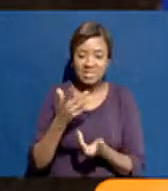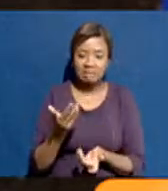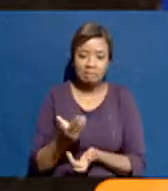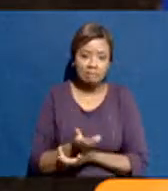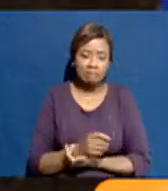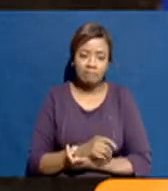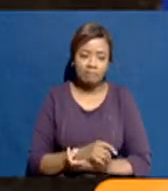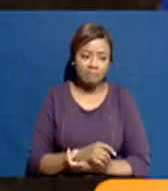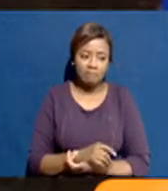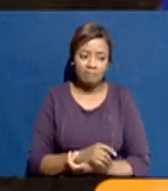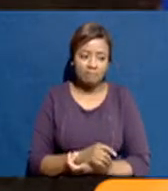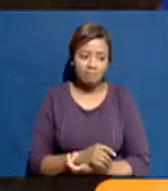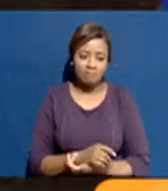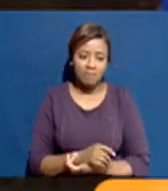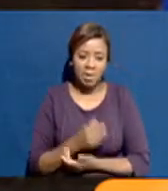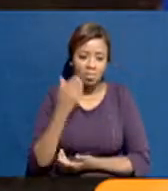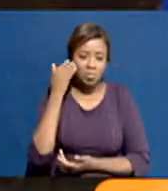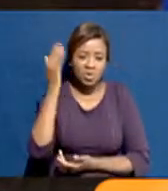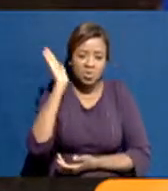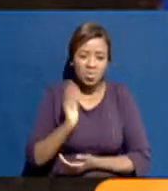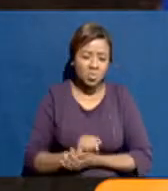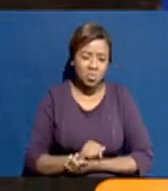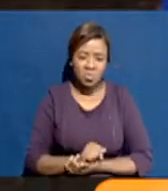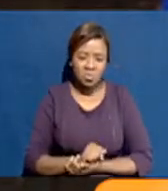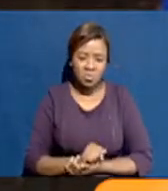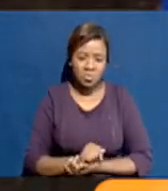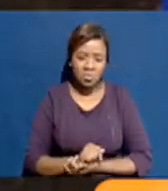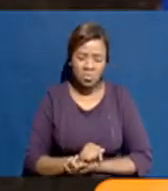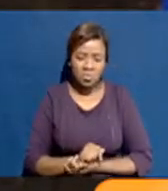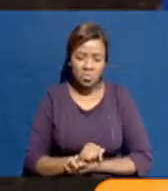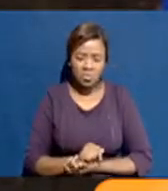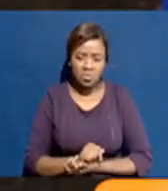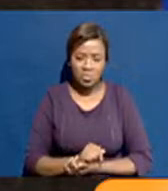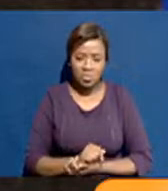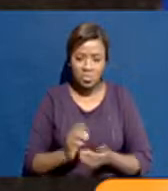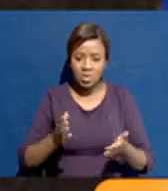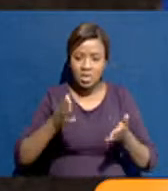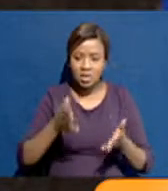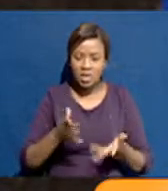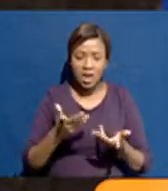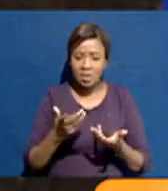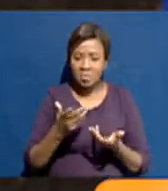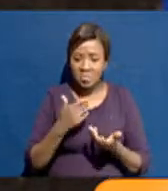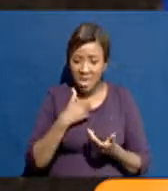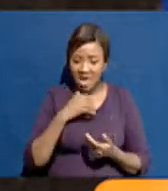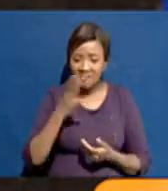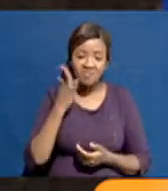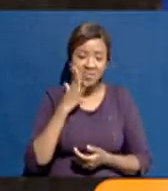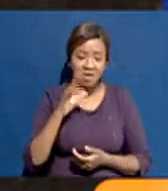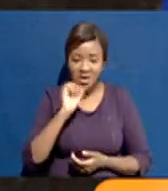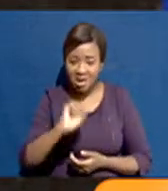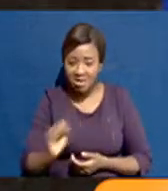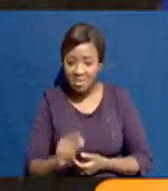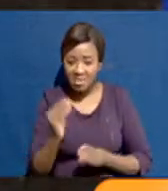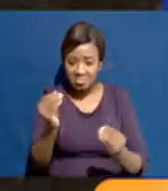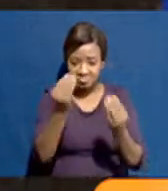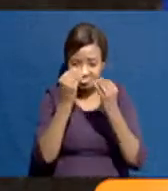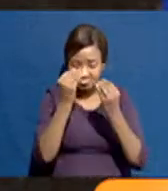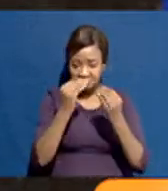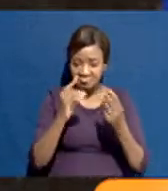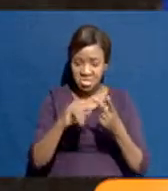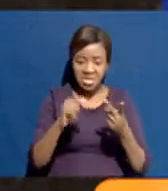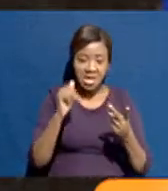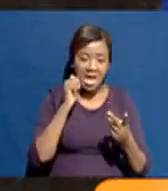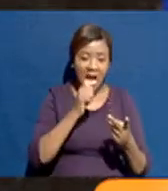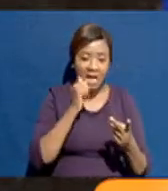culture, but the culture is already broken. We have no longer having grandmothers with us to teach us. We don't have the aunt system. We don't have so